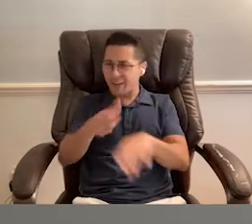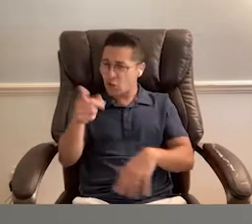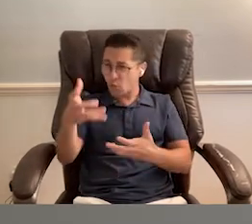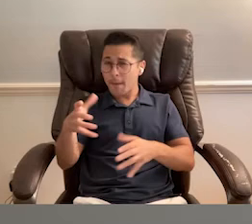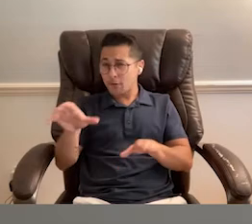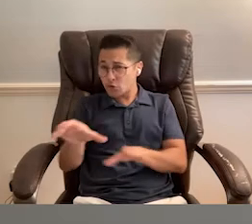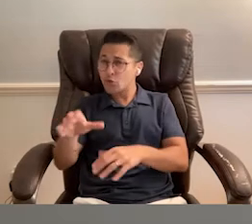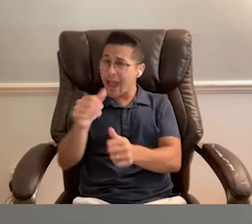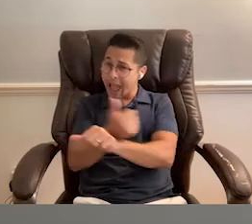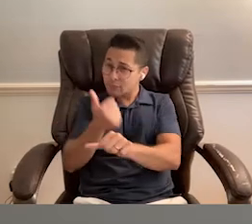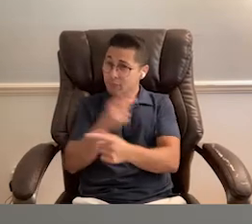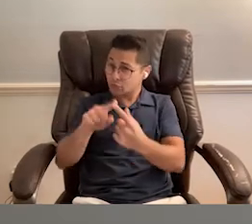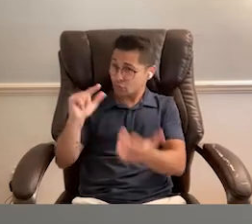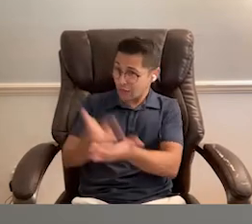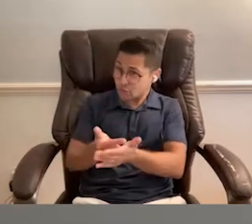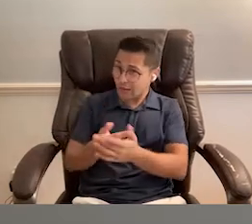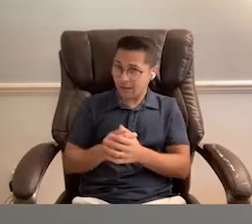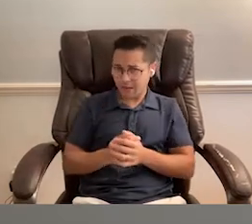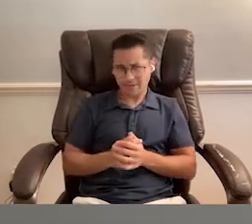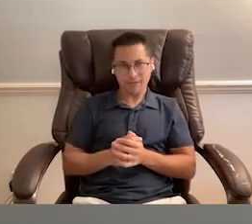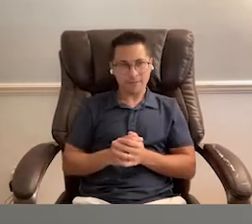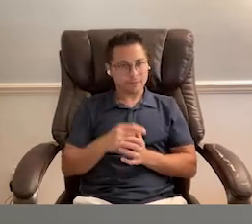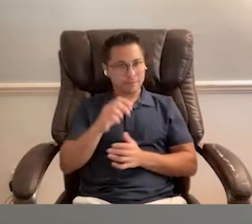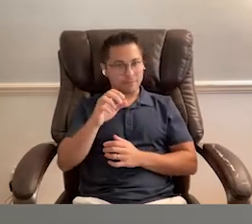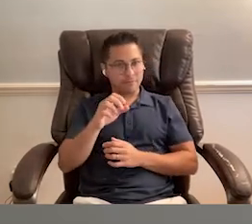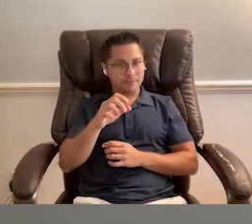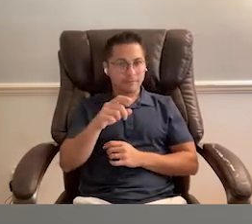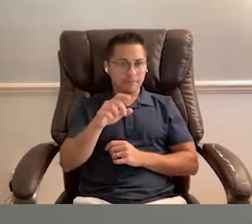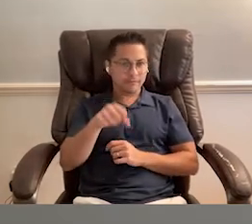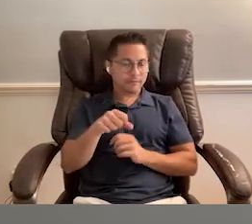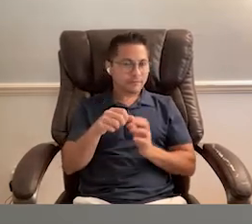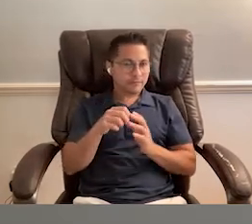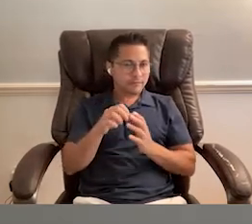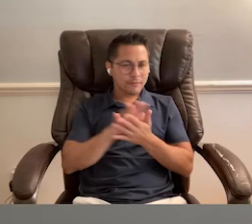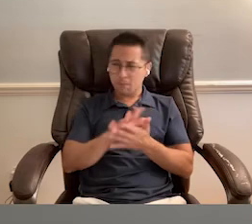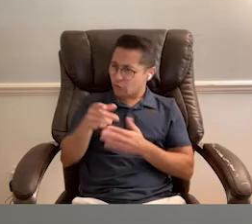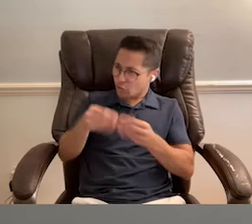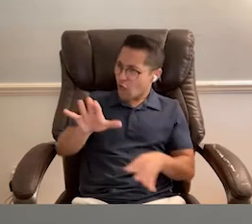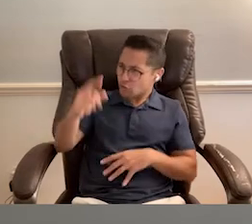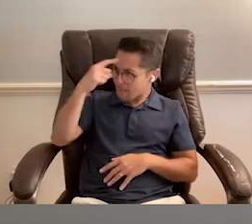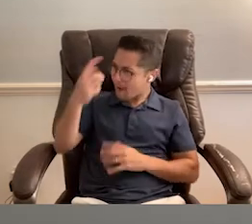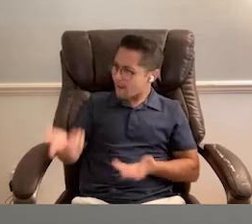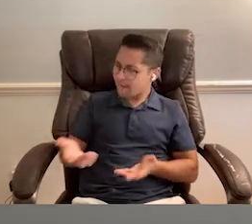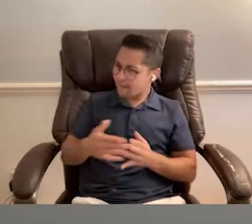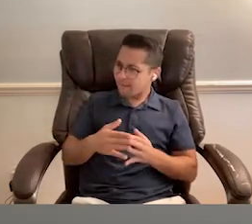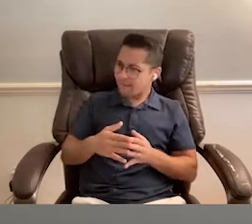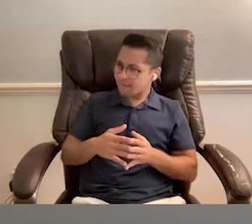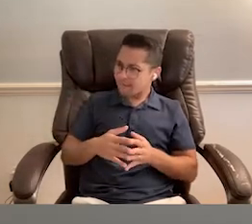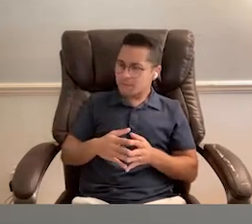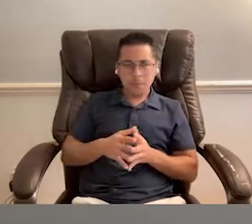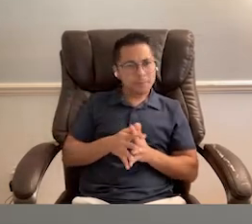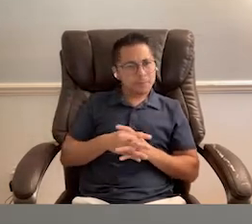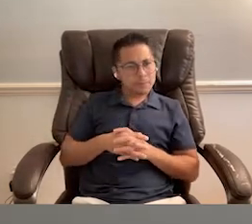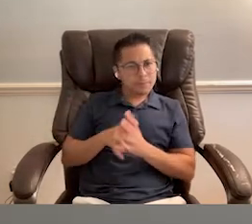gonna want him to do algebra to get out, to finish. Yeah, it's going to be access algebra. It's like, if you lost your mind, you understand what you're